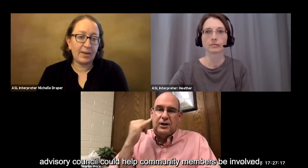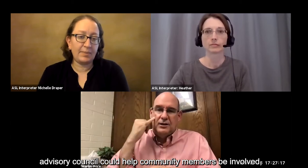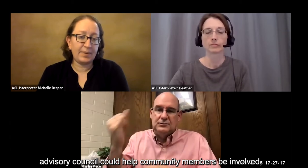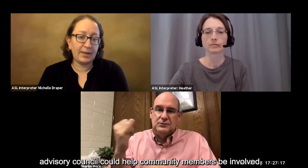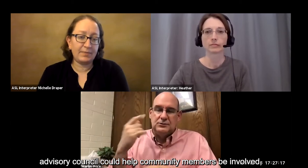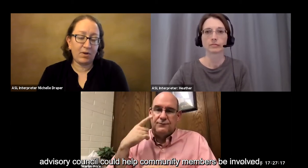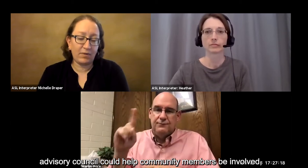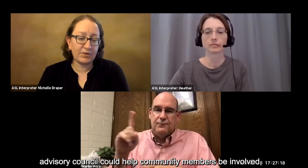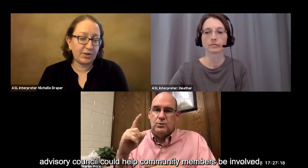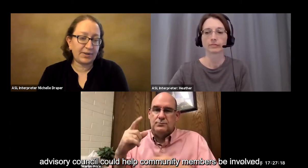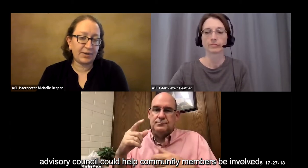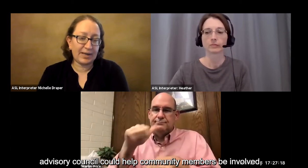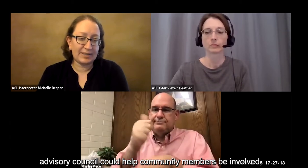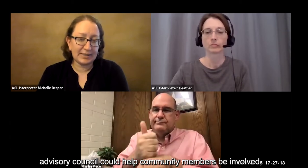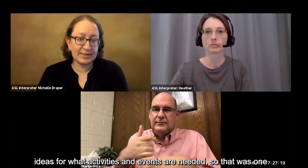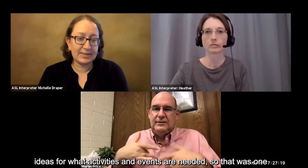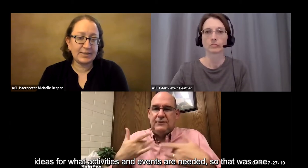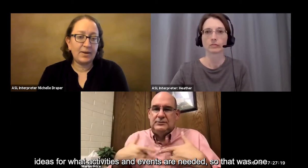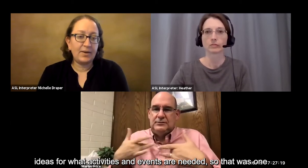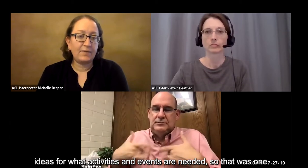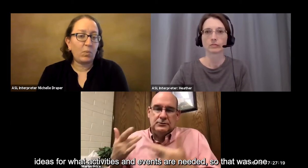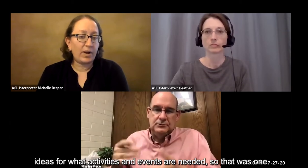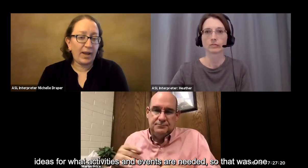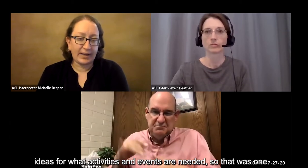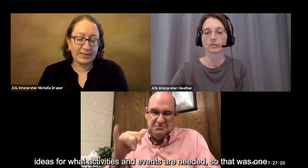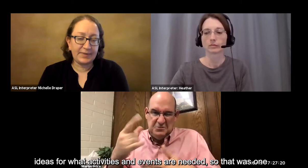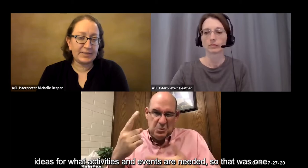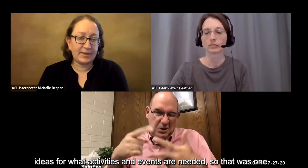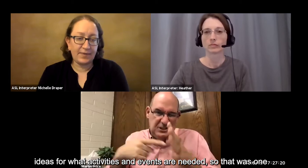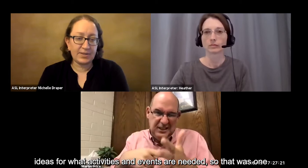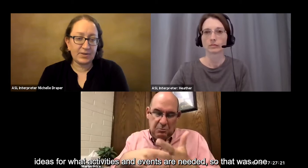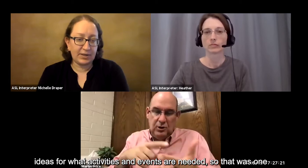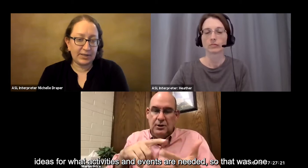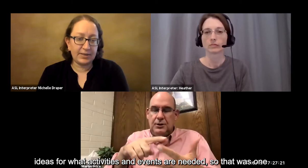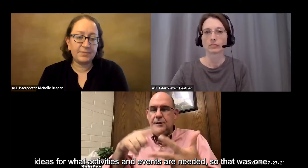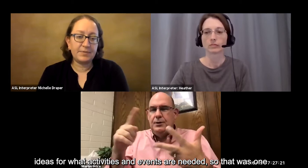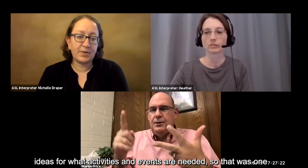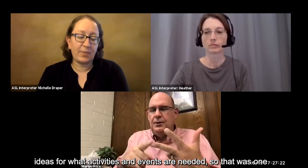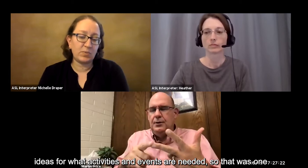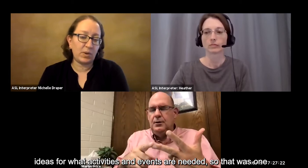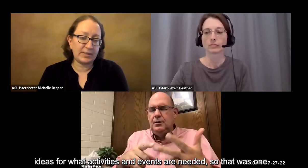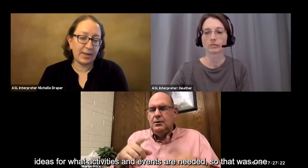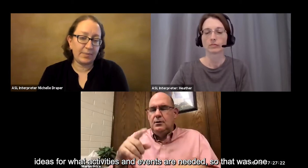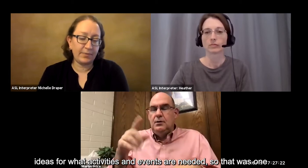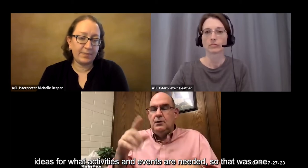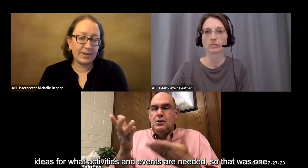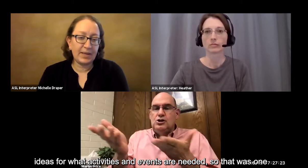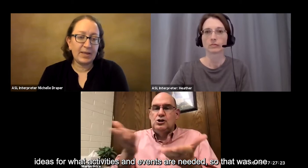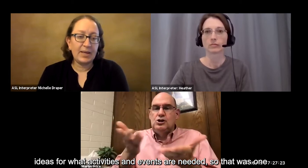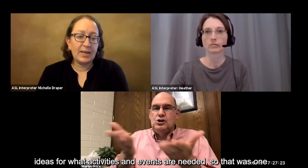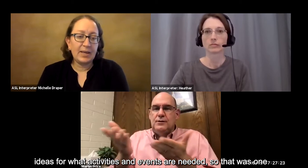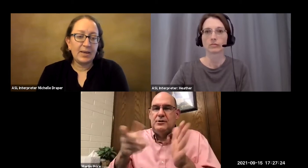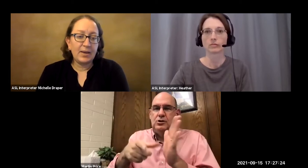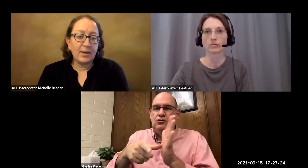members be involved, sharing their ideas for what activities and events are needed. So that was one example.